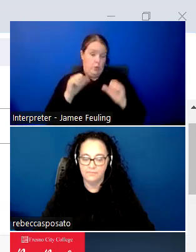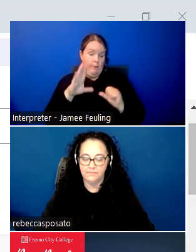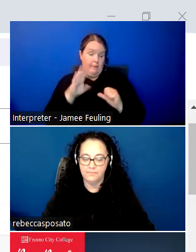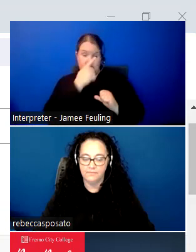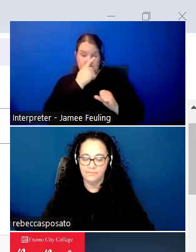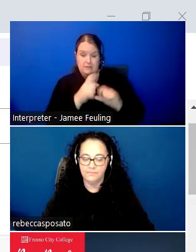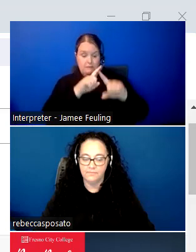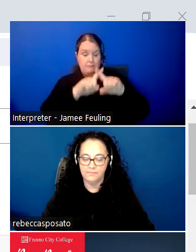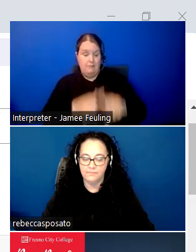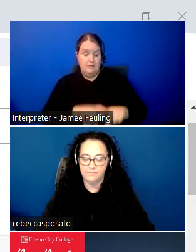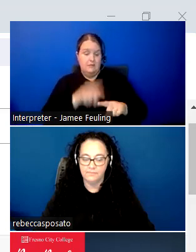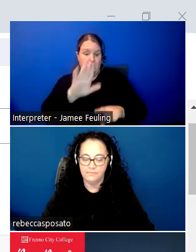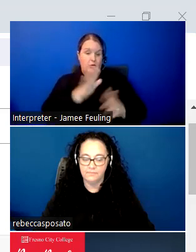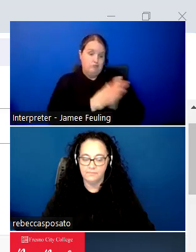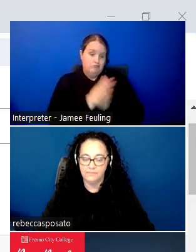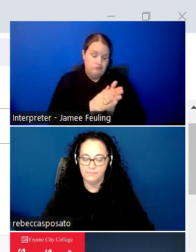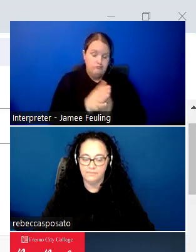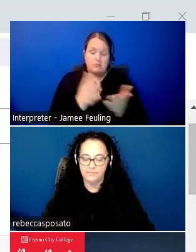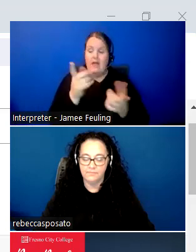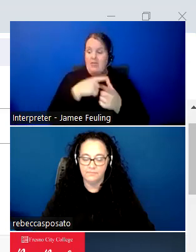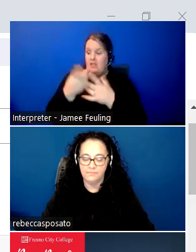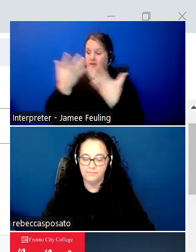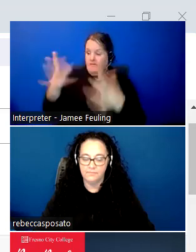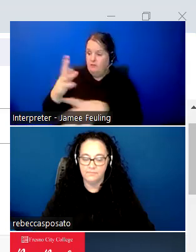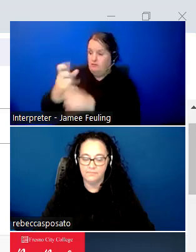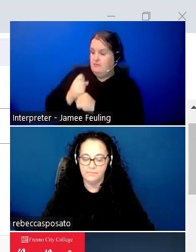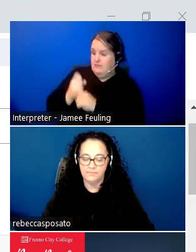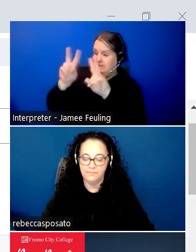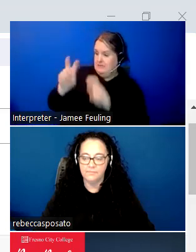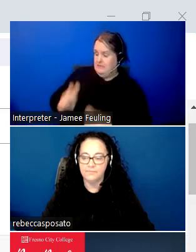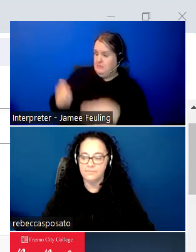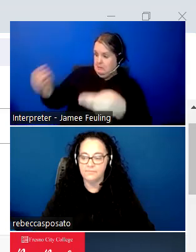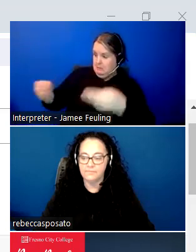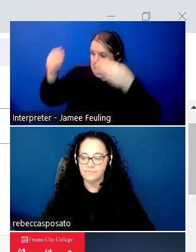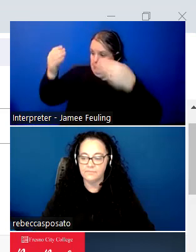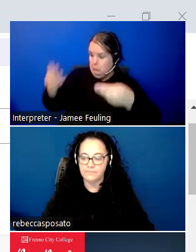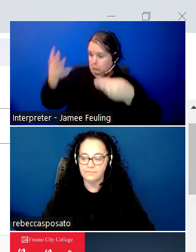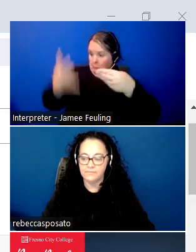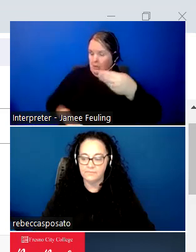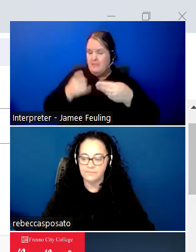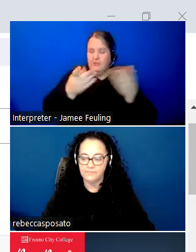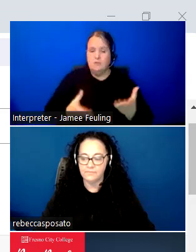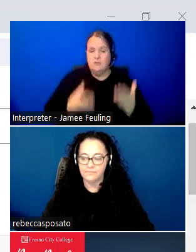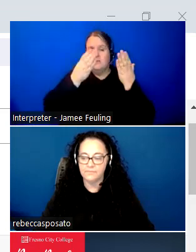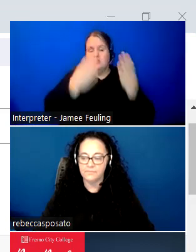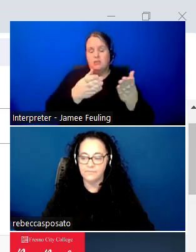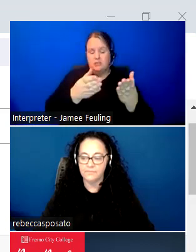on the results of your assessment. These are suggested majors